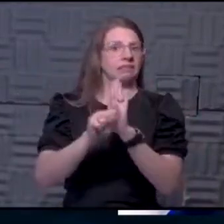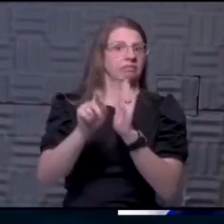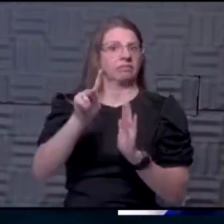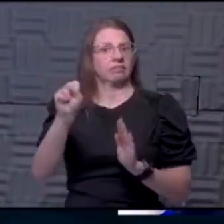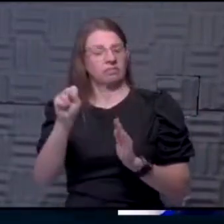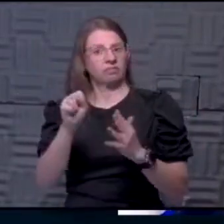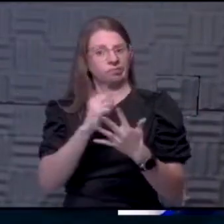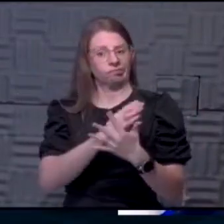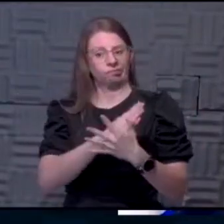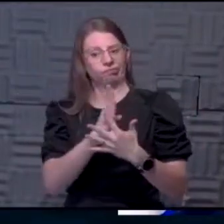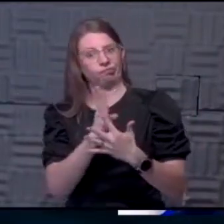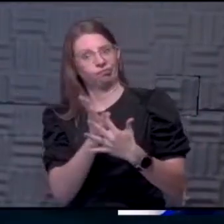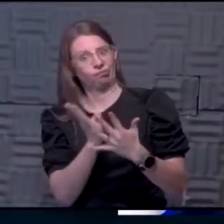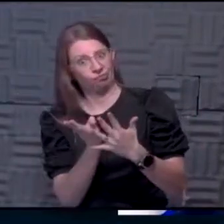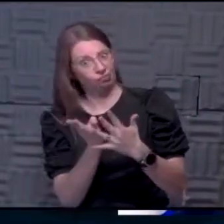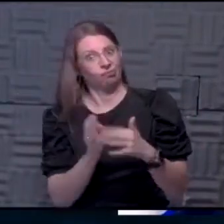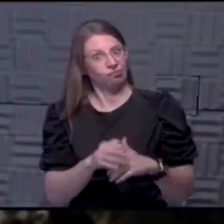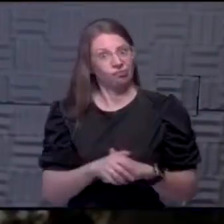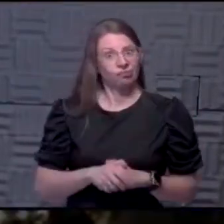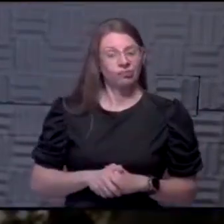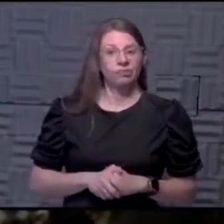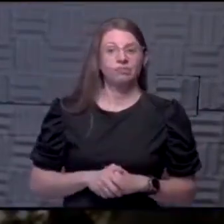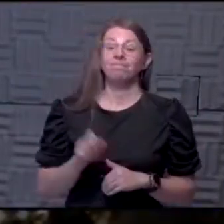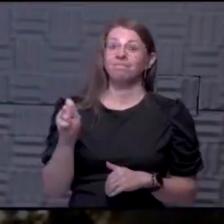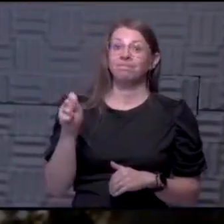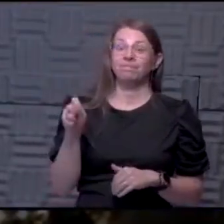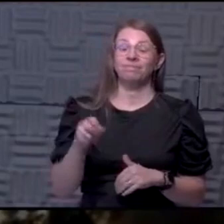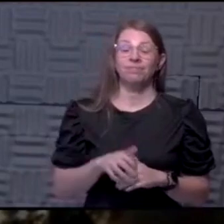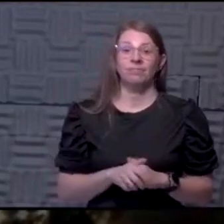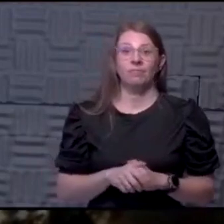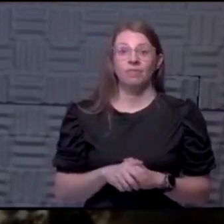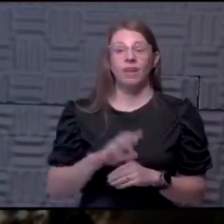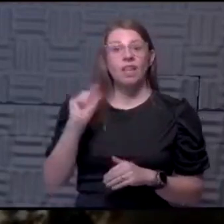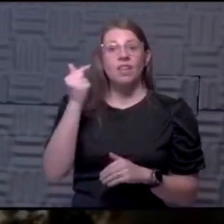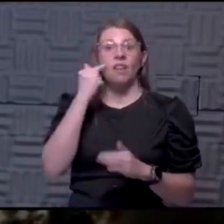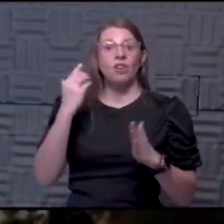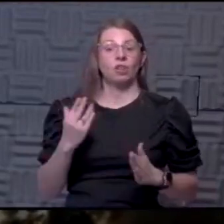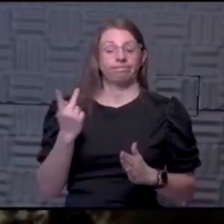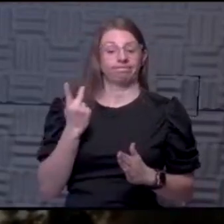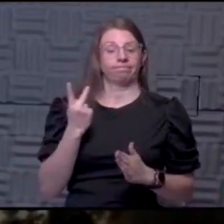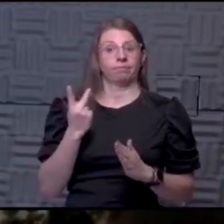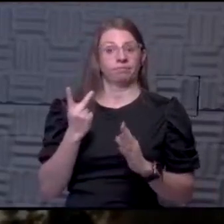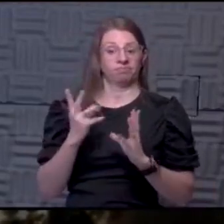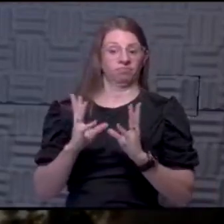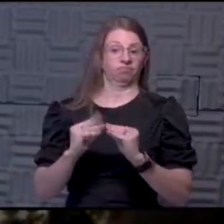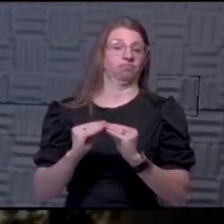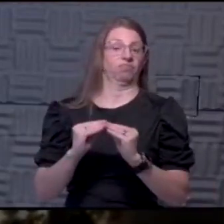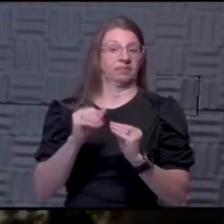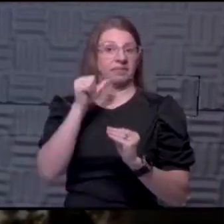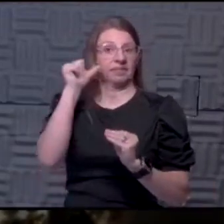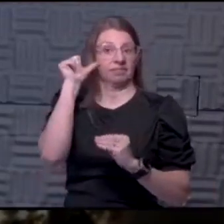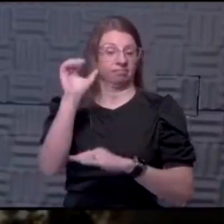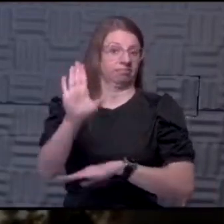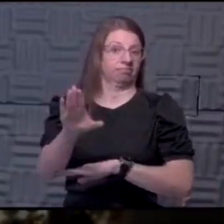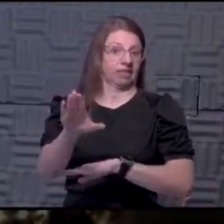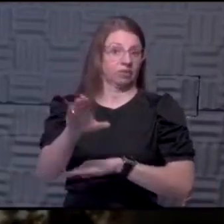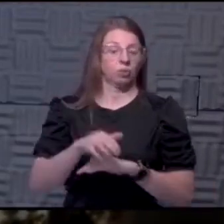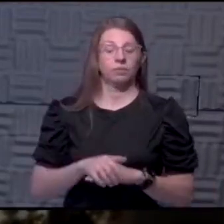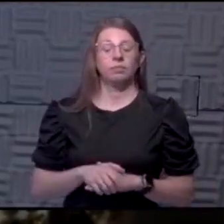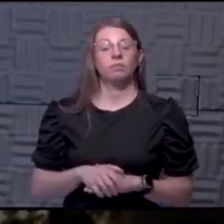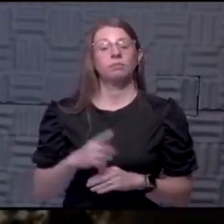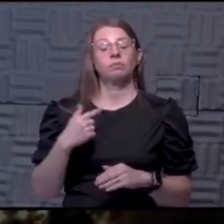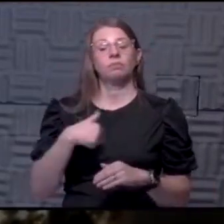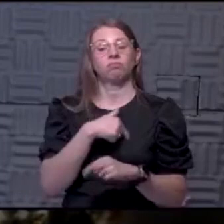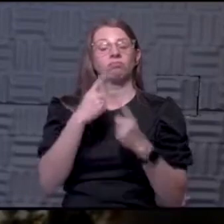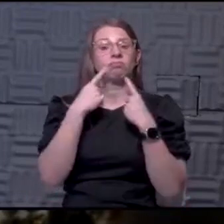little further down the vaccine road. Yeah, the governor and I had a press conference yesterday afternoon where we announced